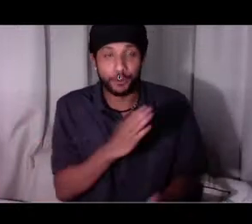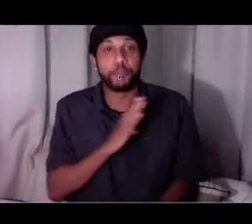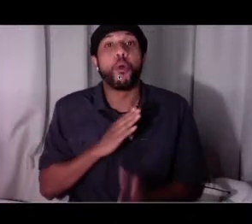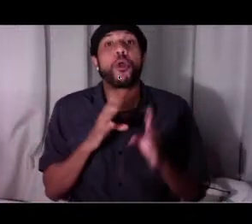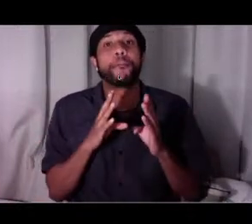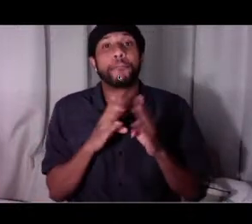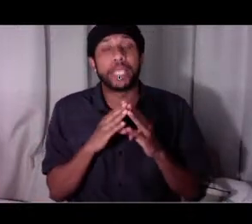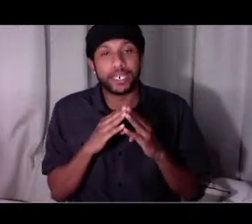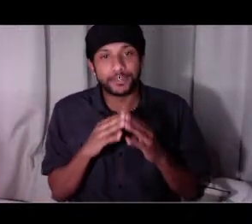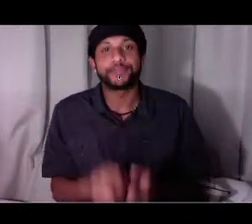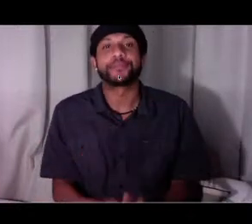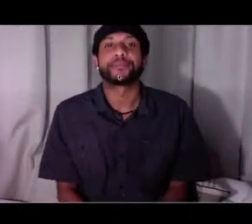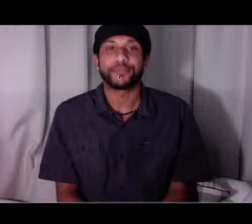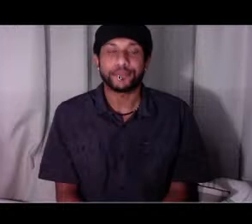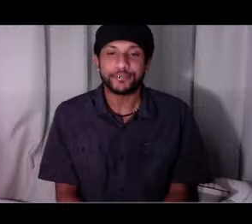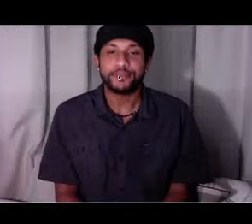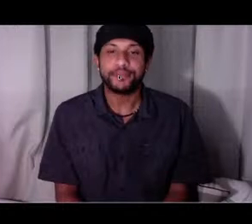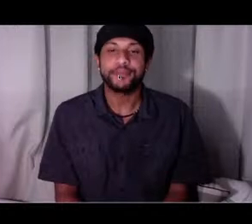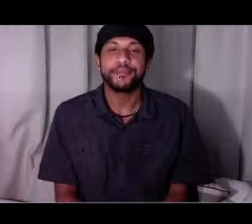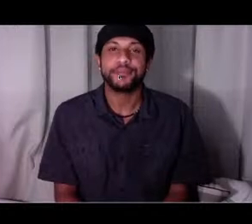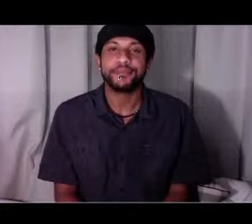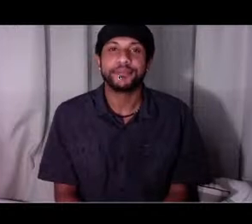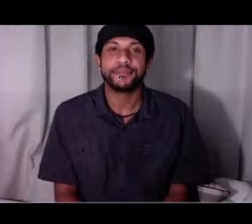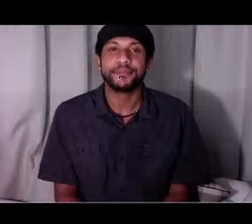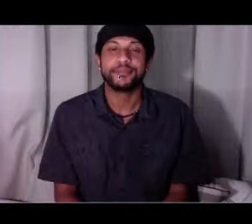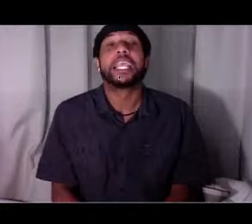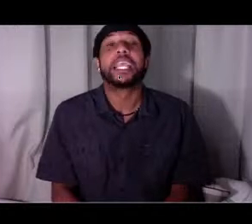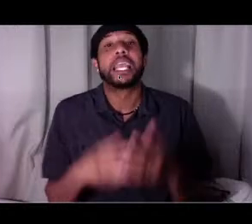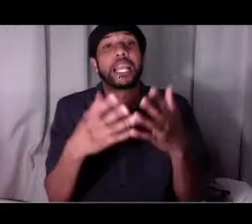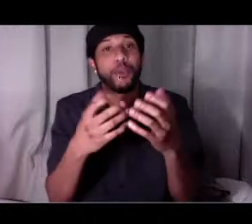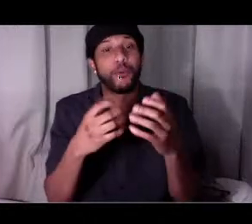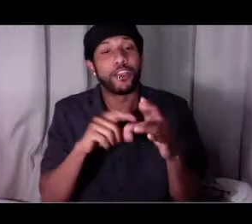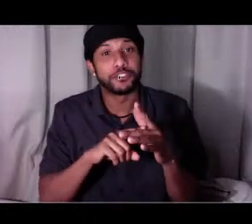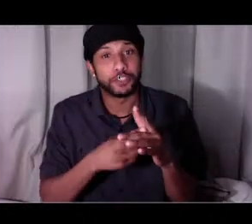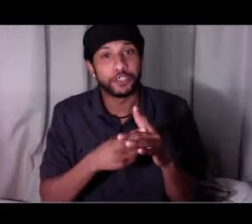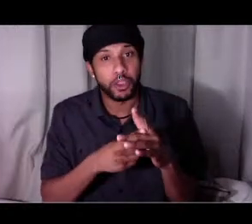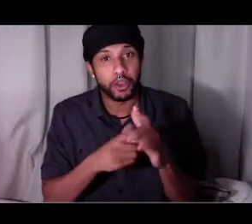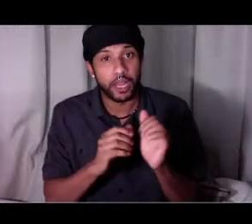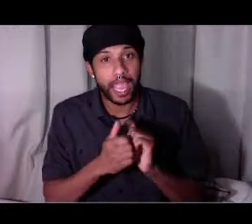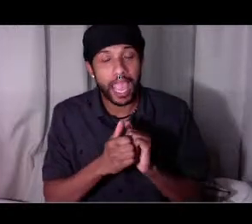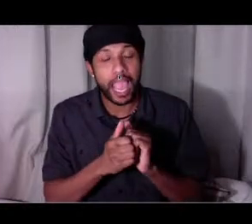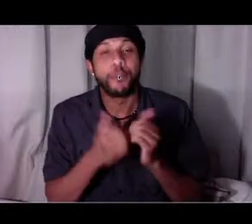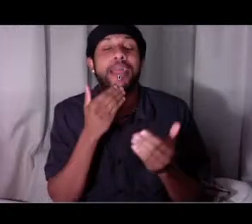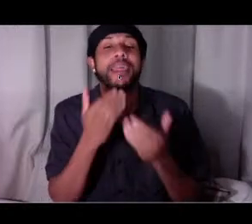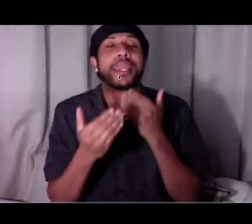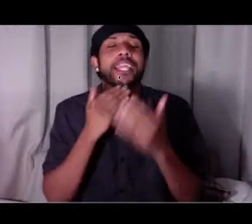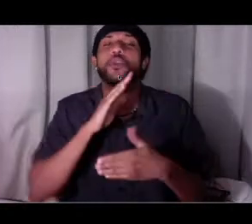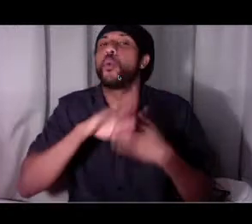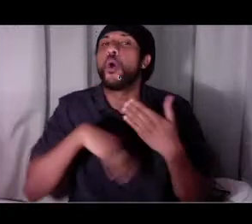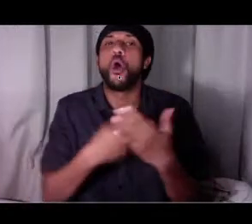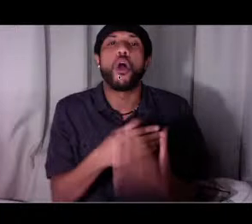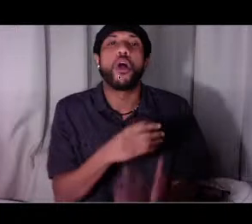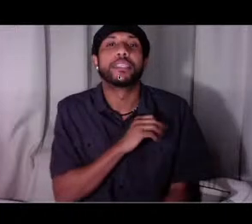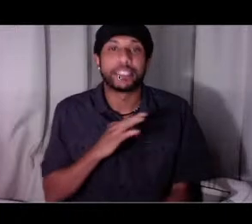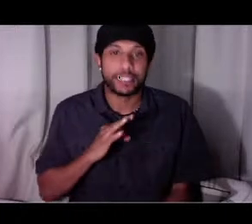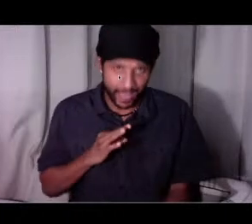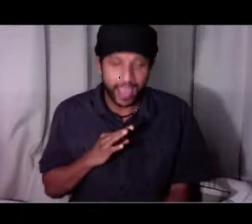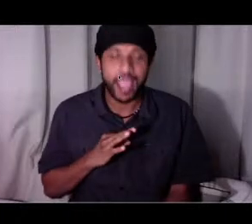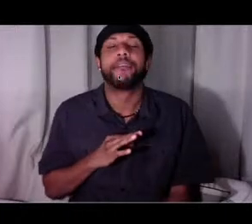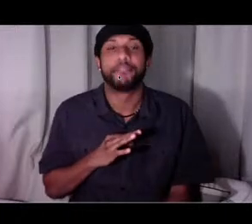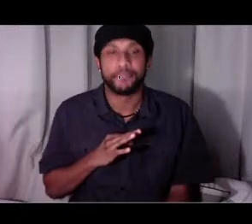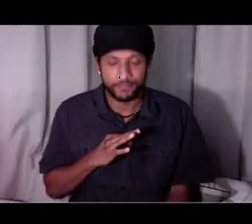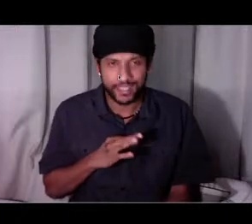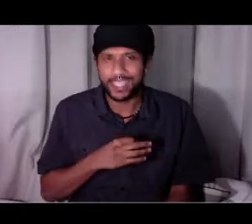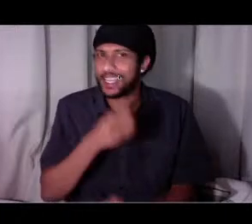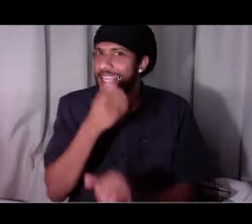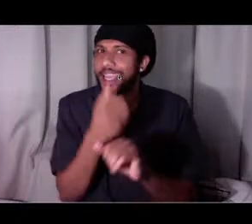meeting and um uh I just want to start off by uh thanking all the staff and